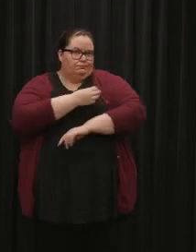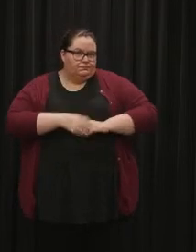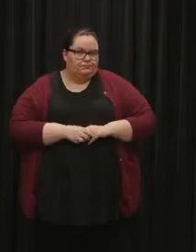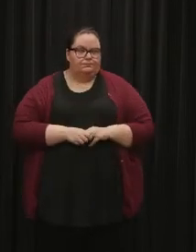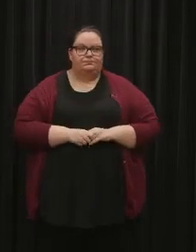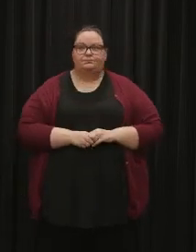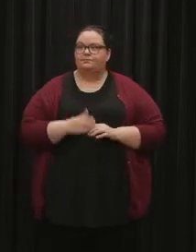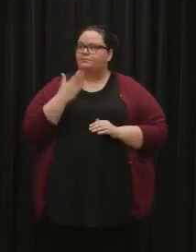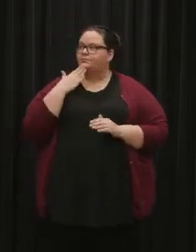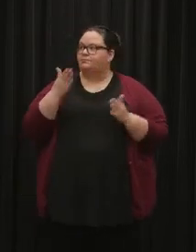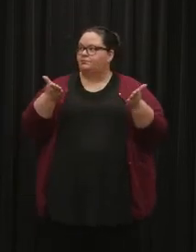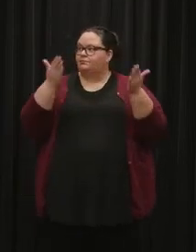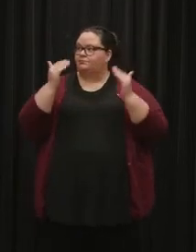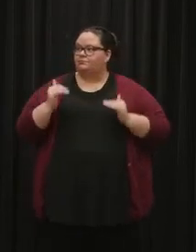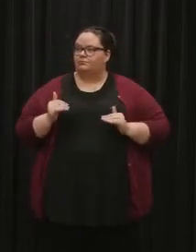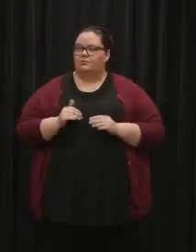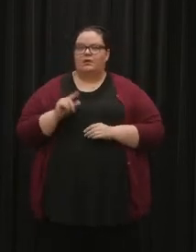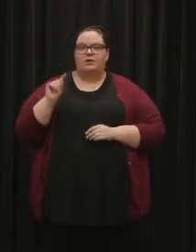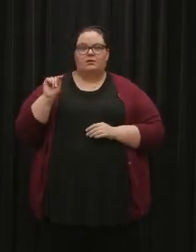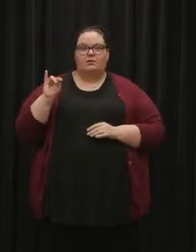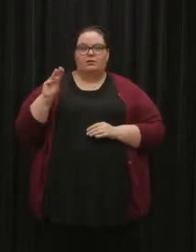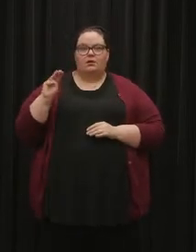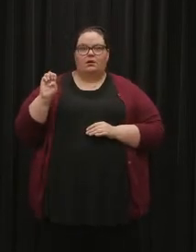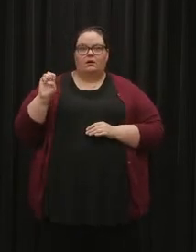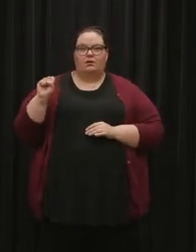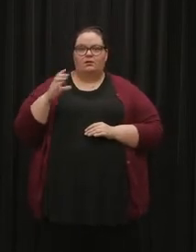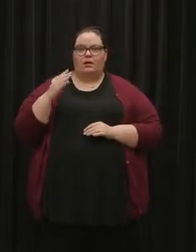Thank you, Mr. Fortnum. David Coach, Times and Transcript.